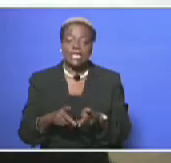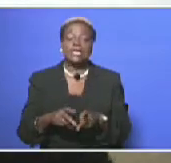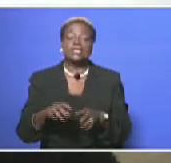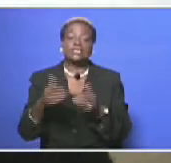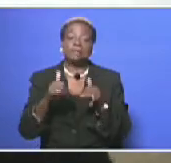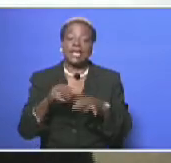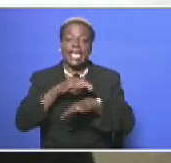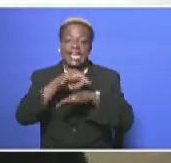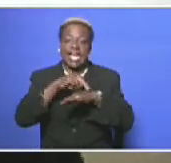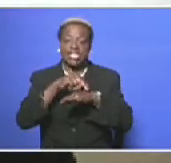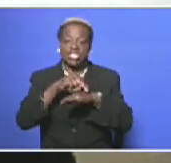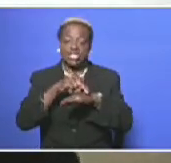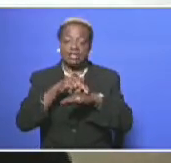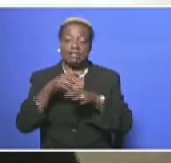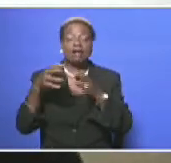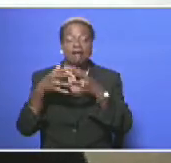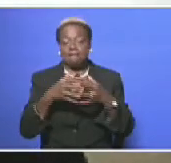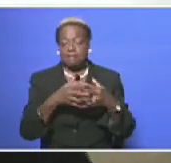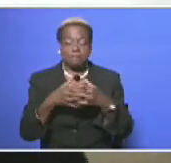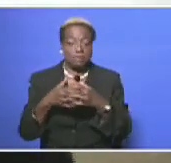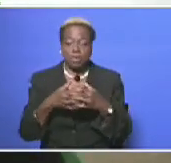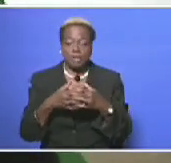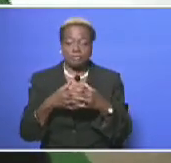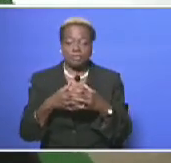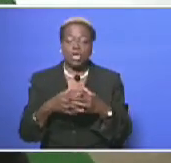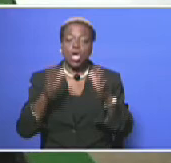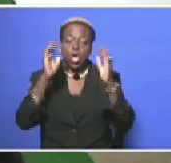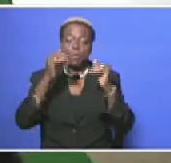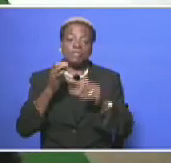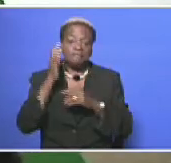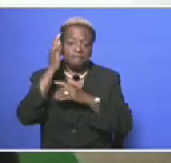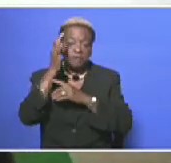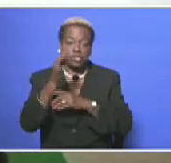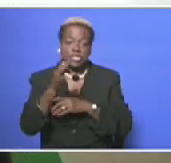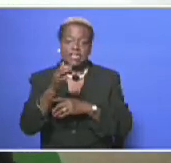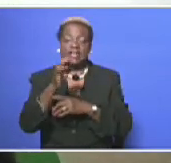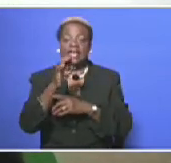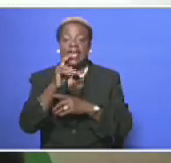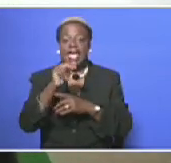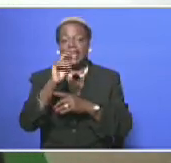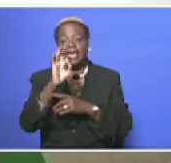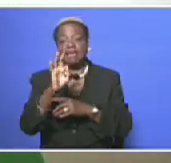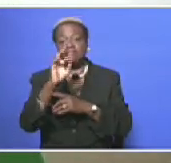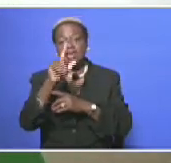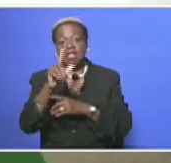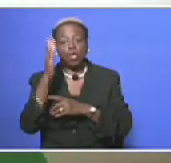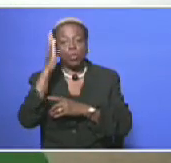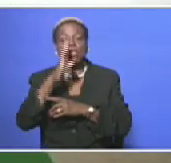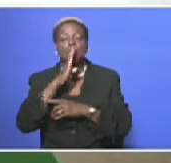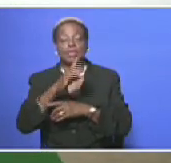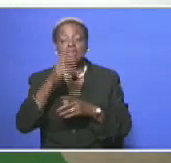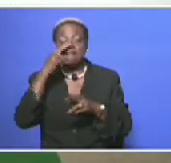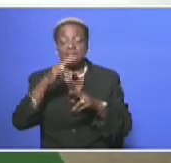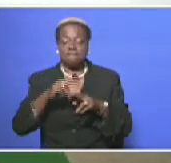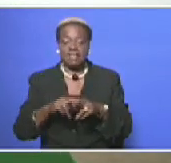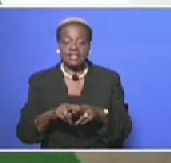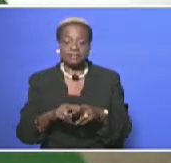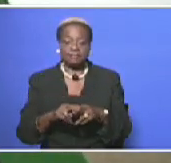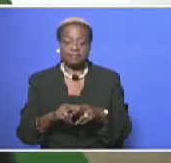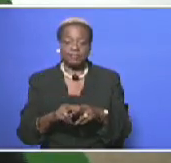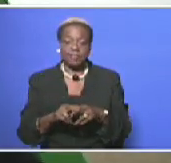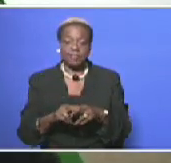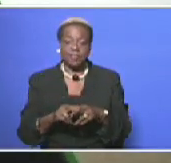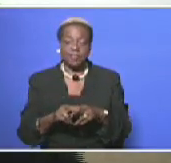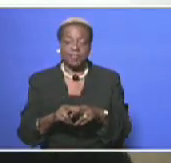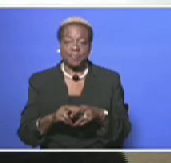picks, and so to see some hopefully future NFL guys would be a lot of fun. So